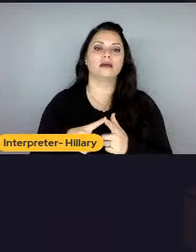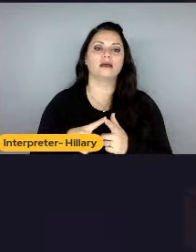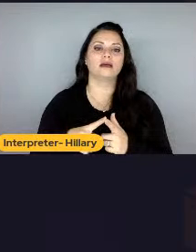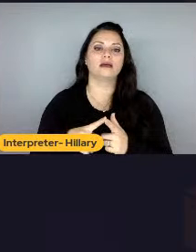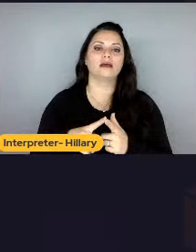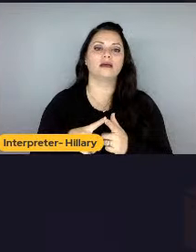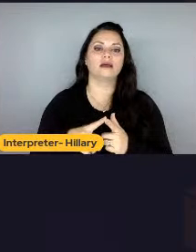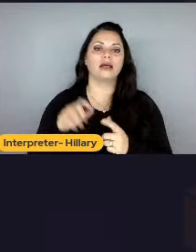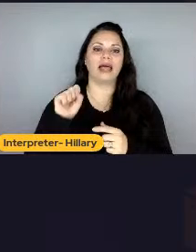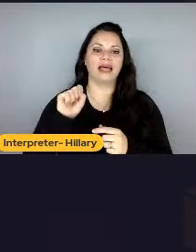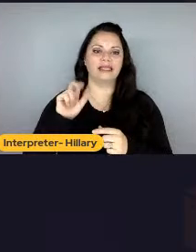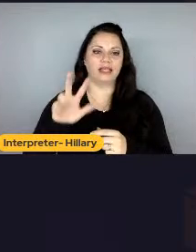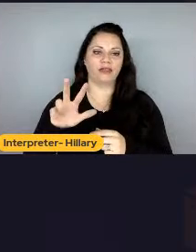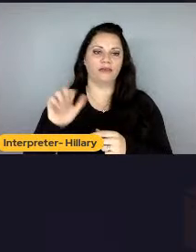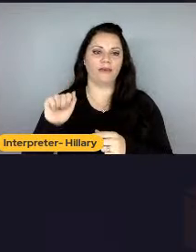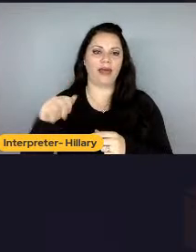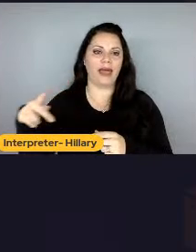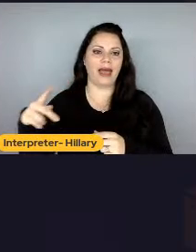S3 React